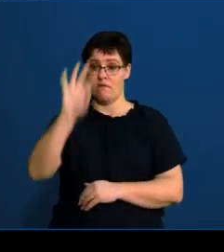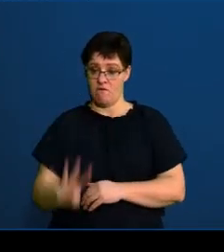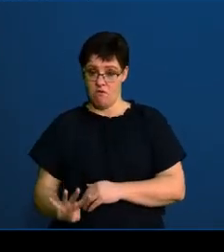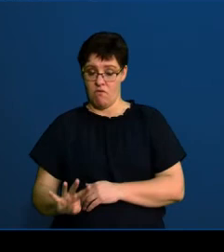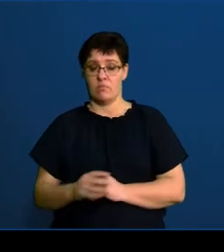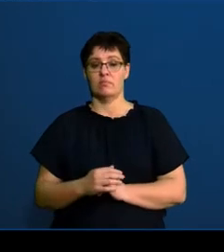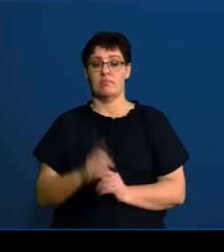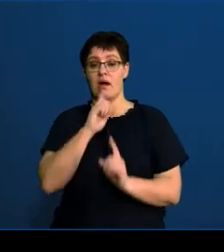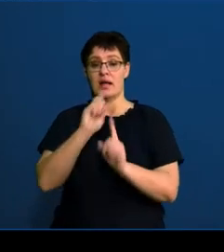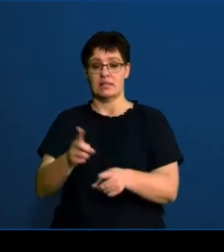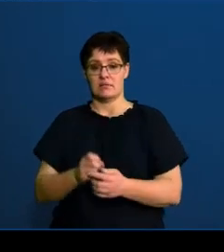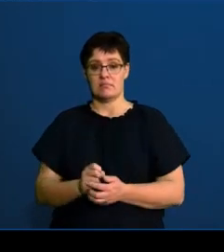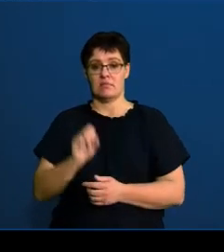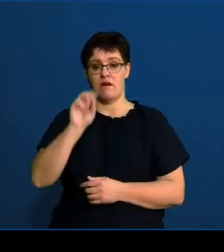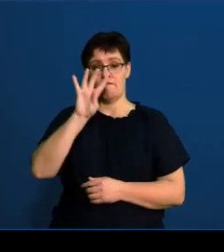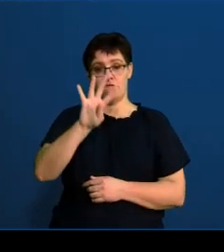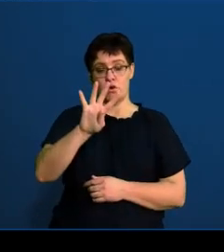get an answer of